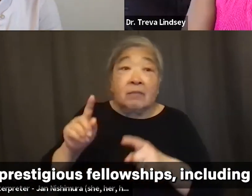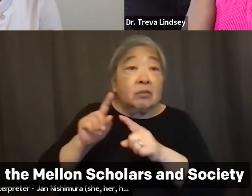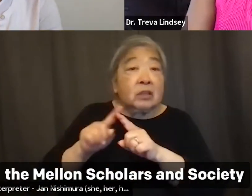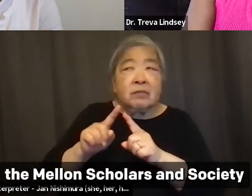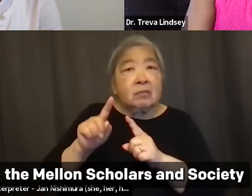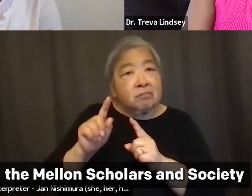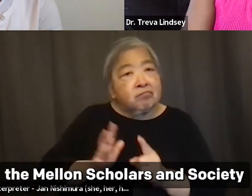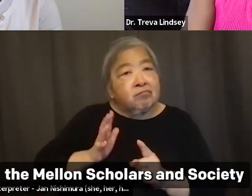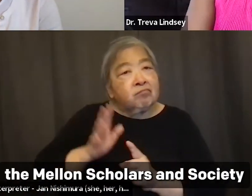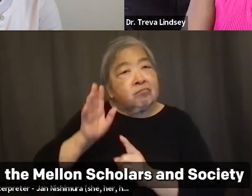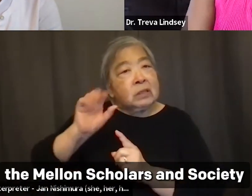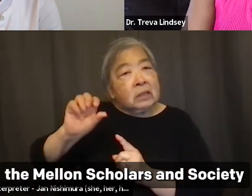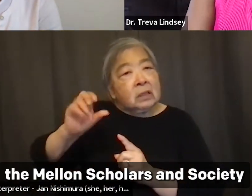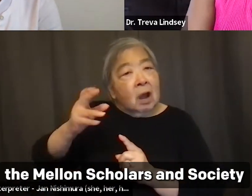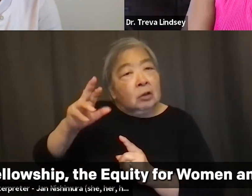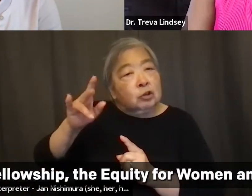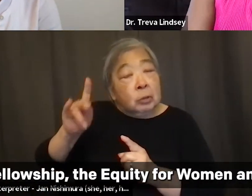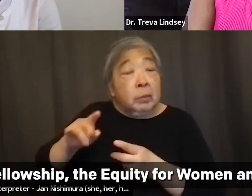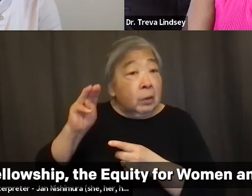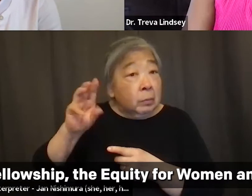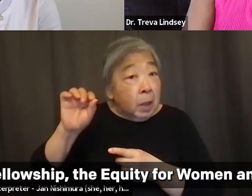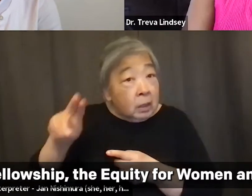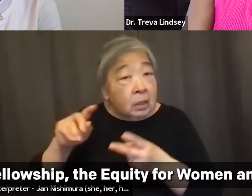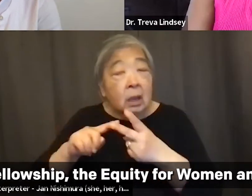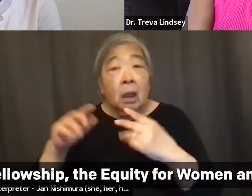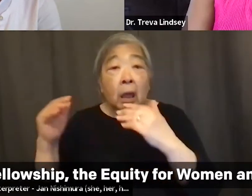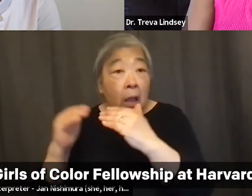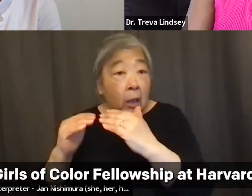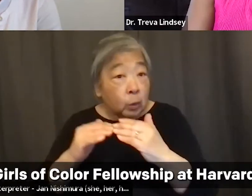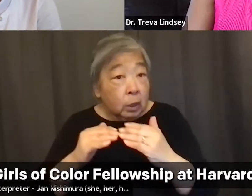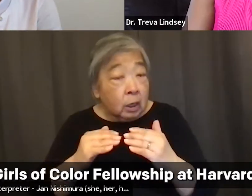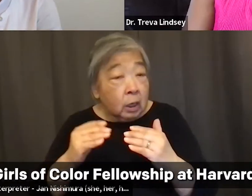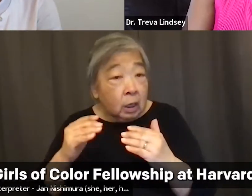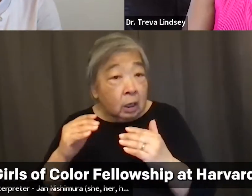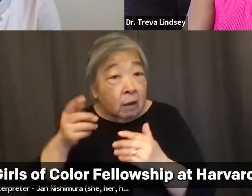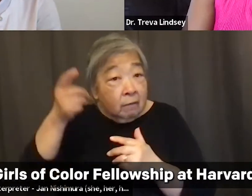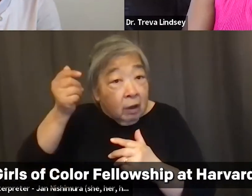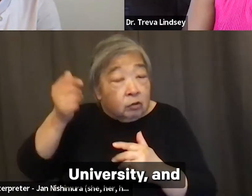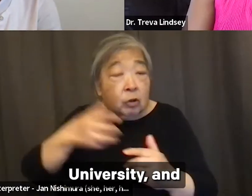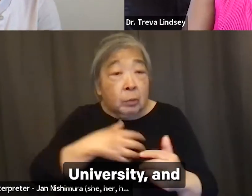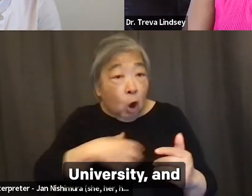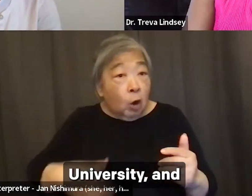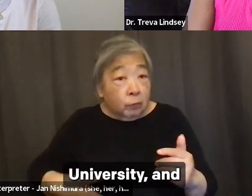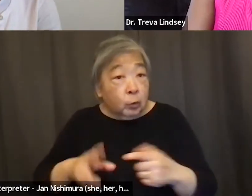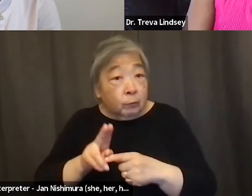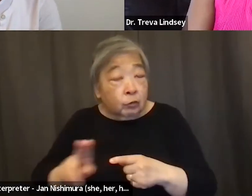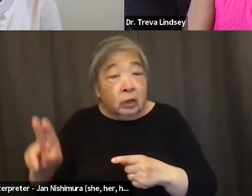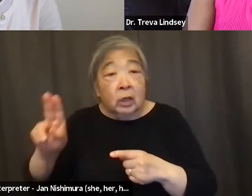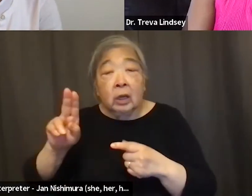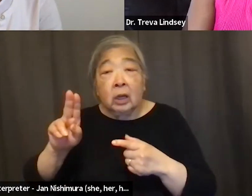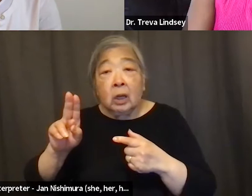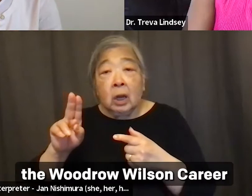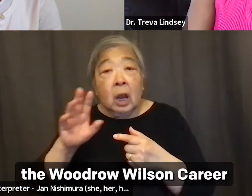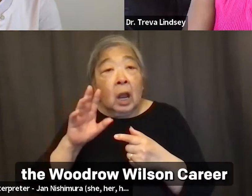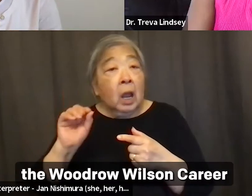the Mellon Scholars in Society Fellowship, the Equity for Women and Girls of Color Fellowship at Harvard University, and